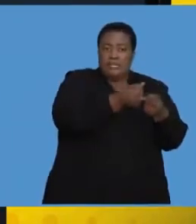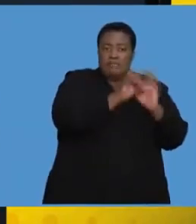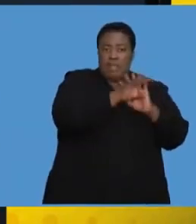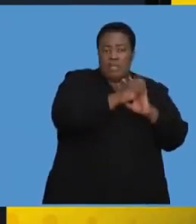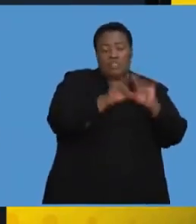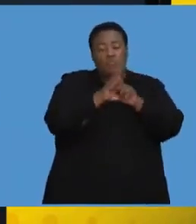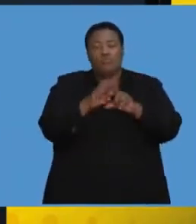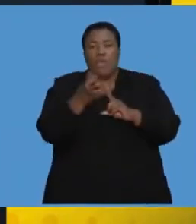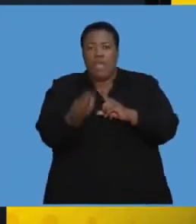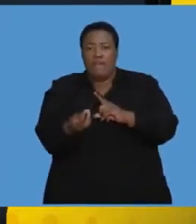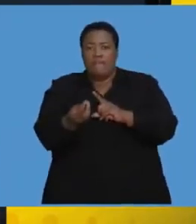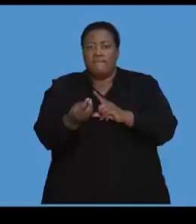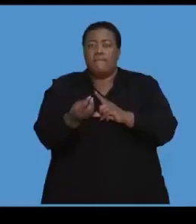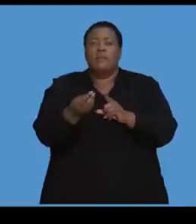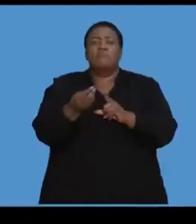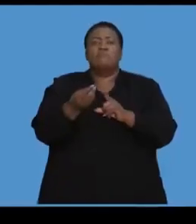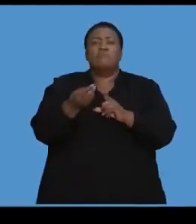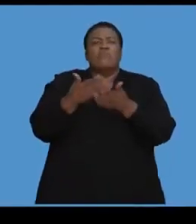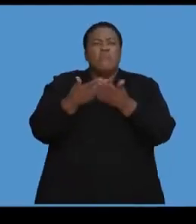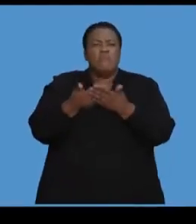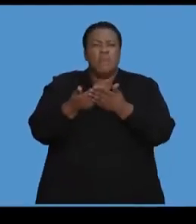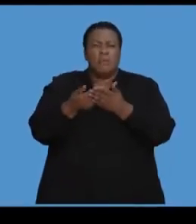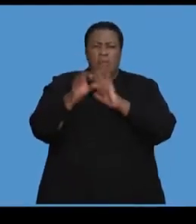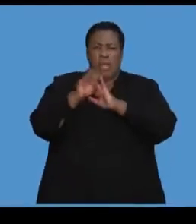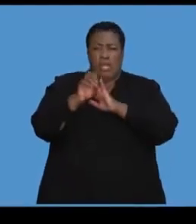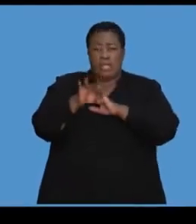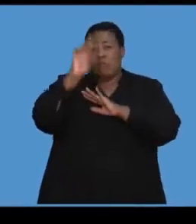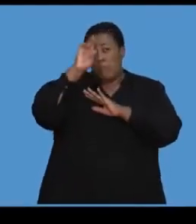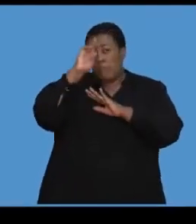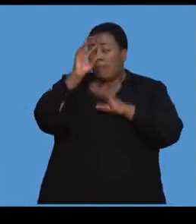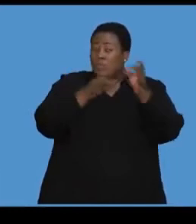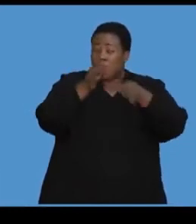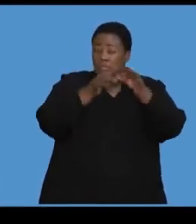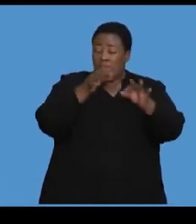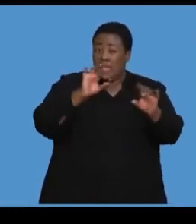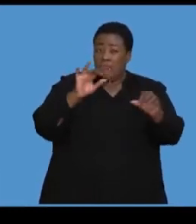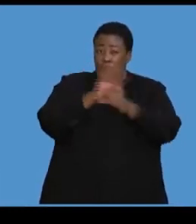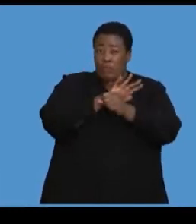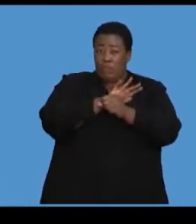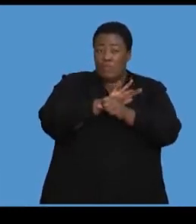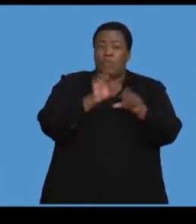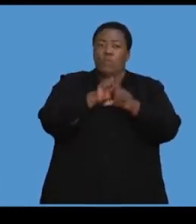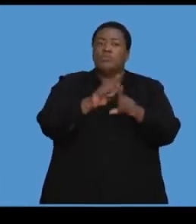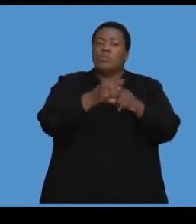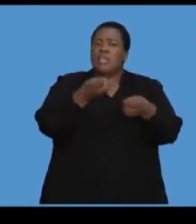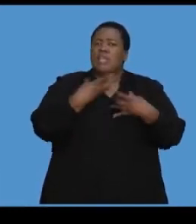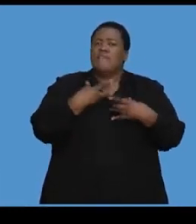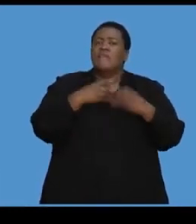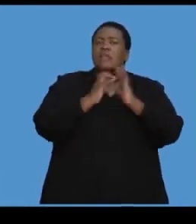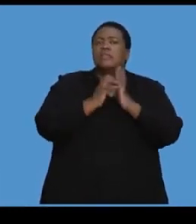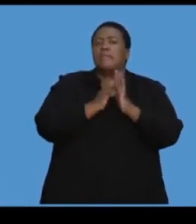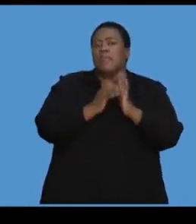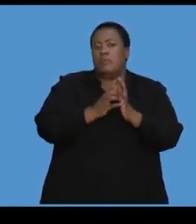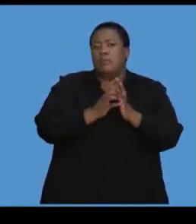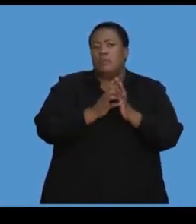our capital market. Remember to explain your points in full and to give examples where necessary.